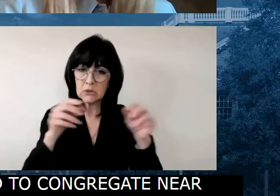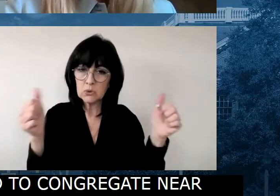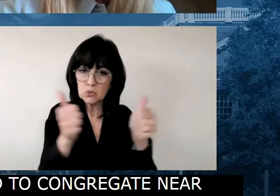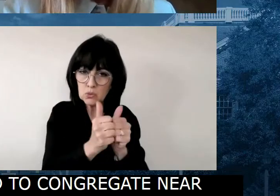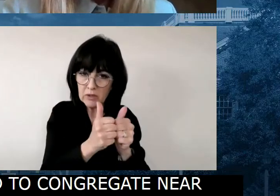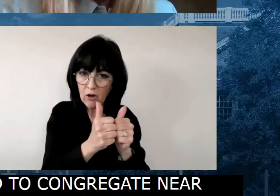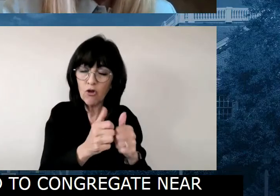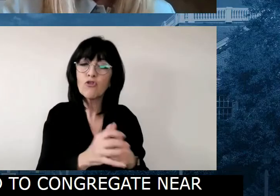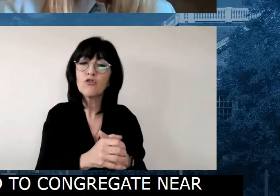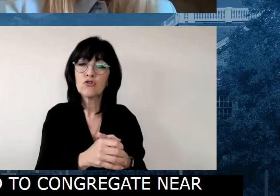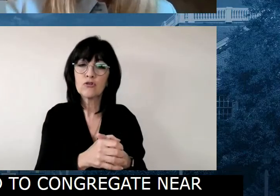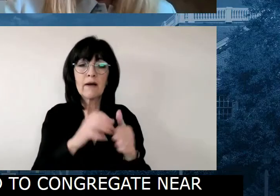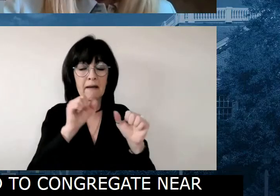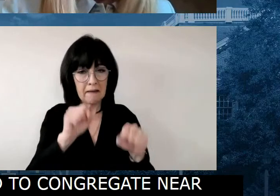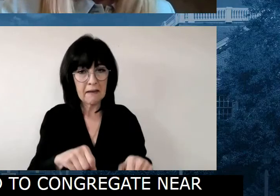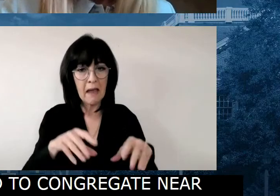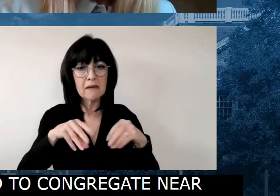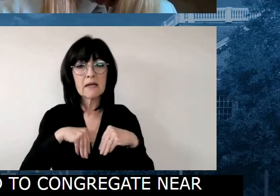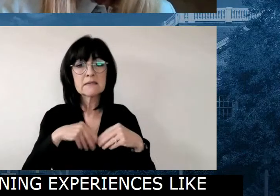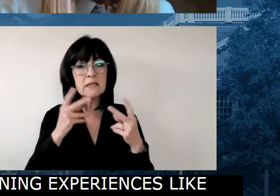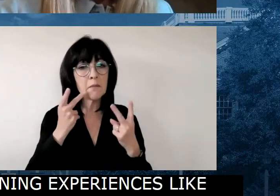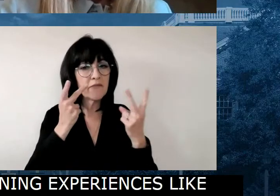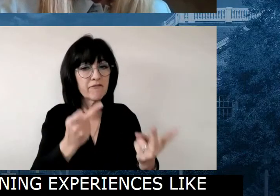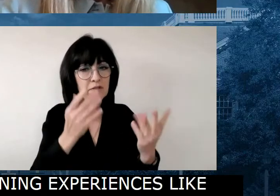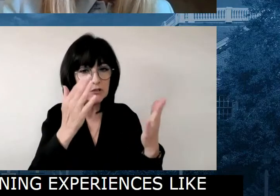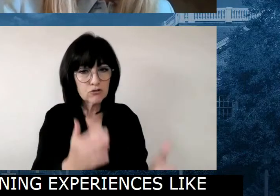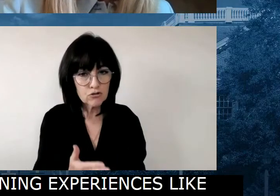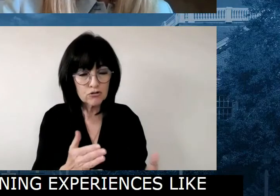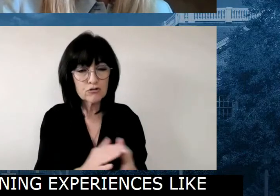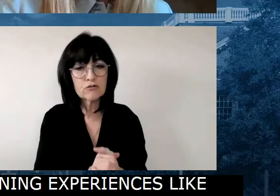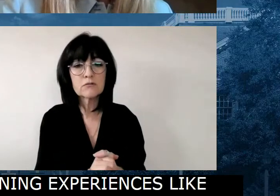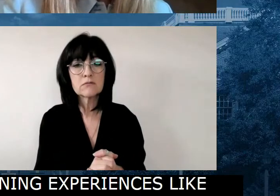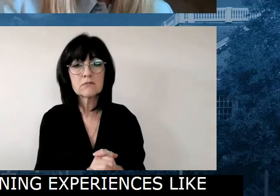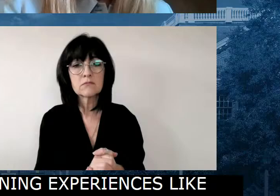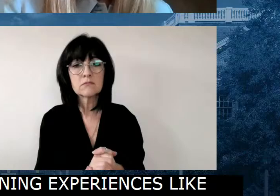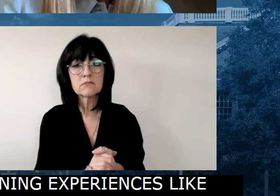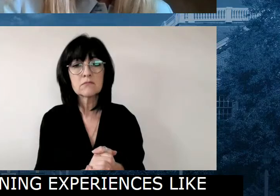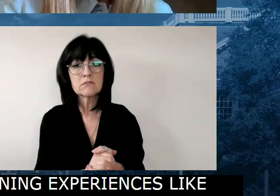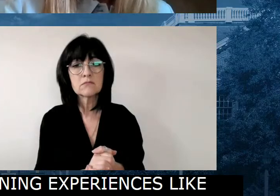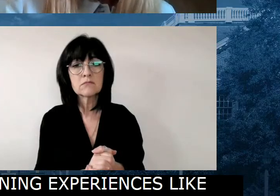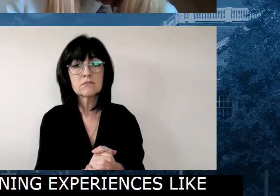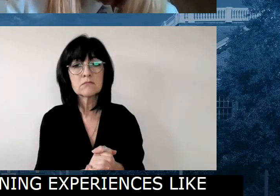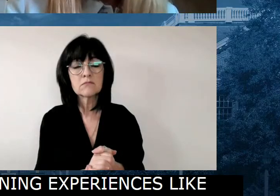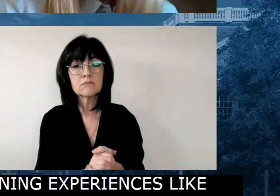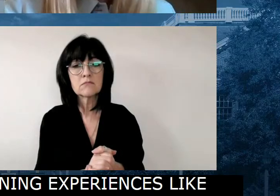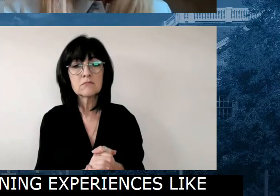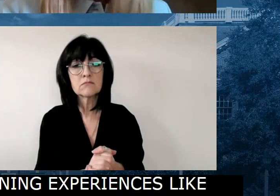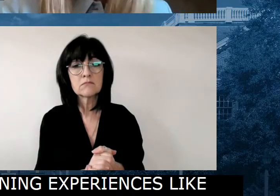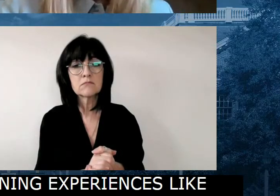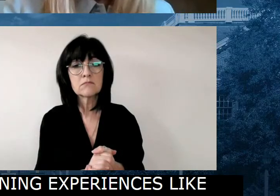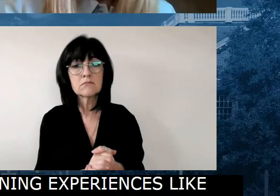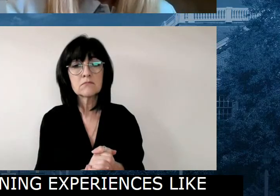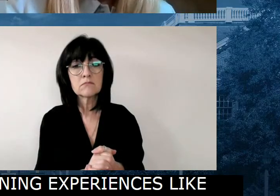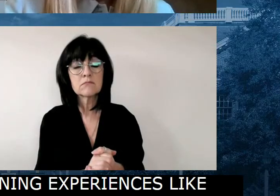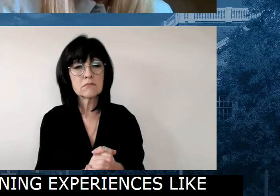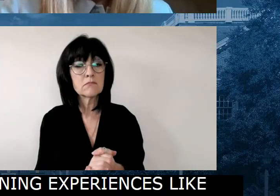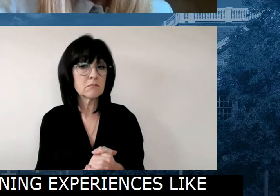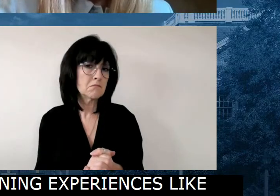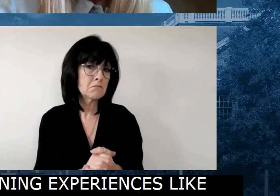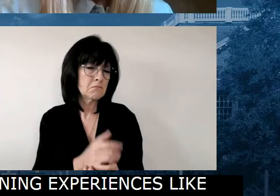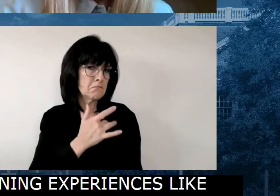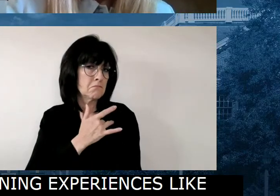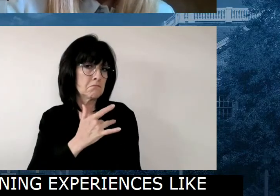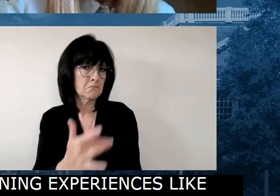past, visitors, and masks are not required usually